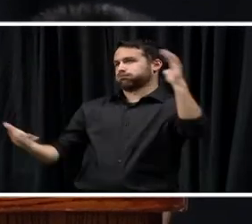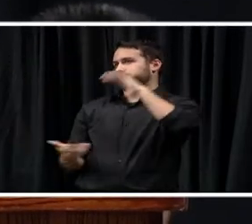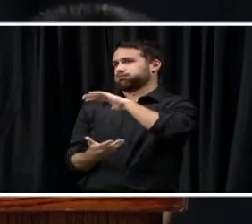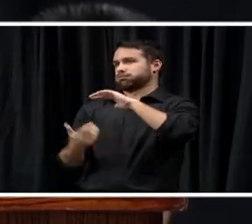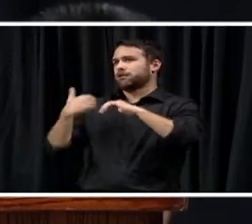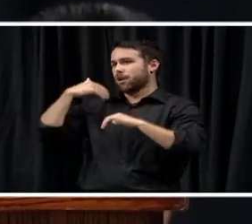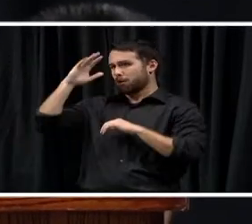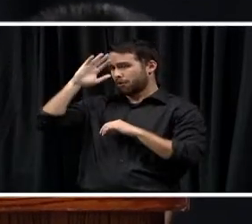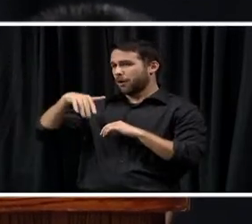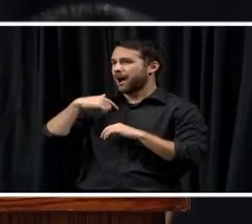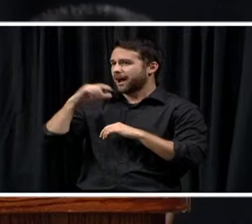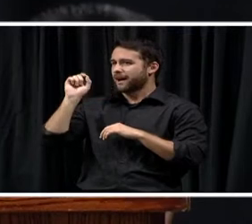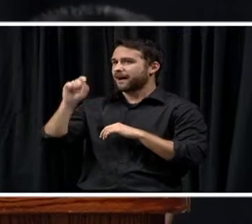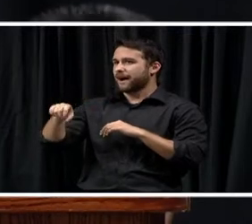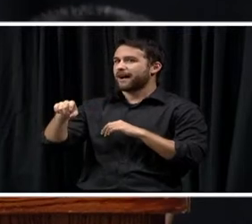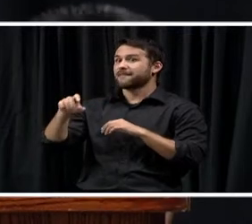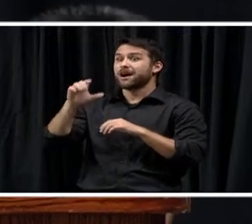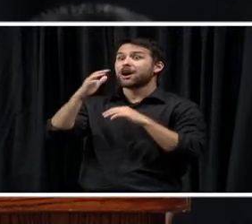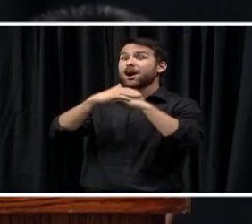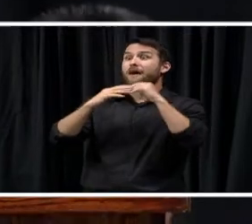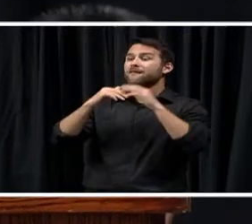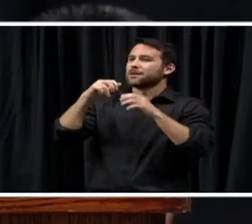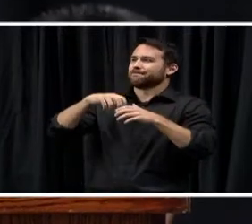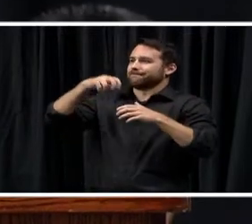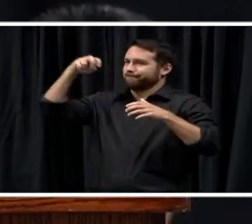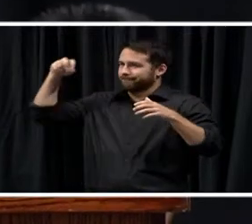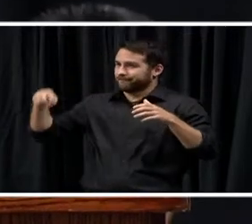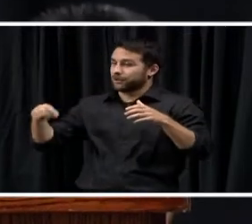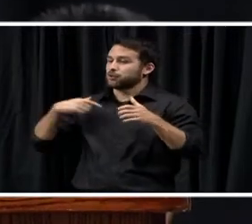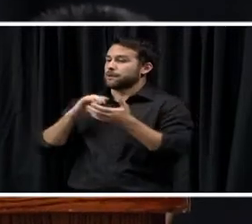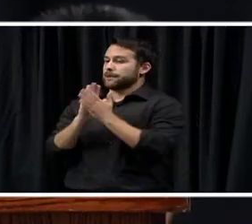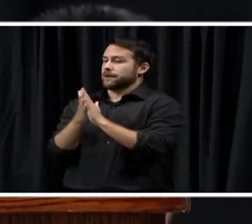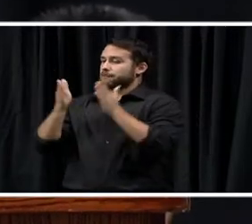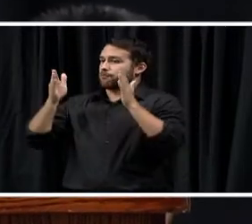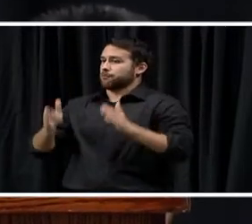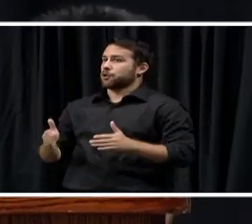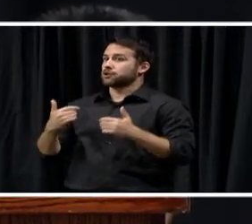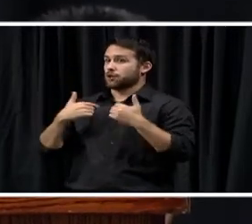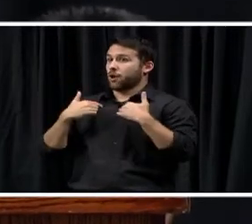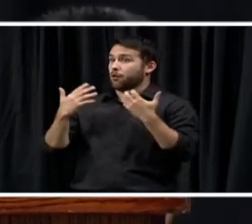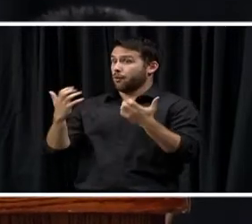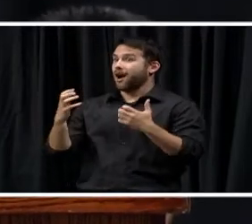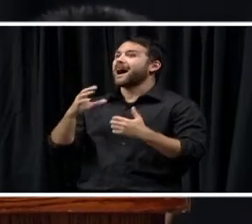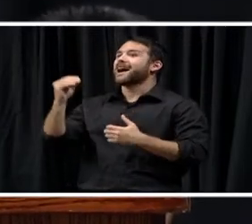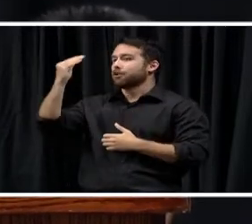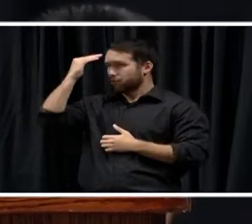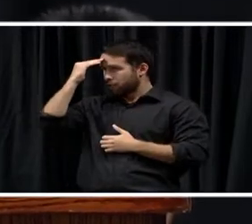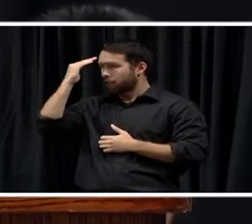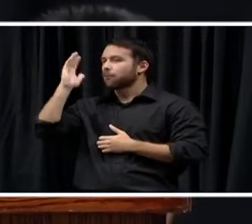start stepping outside my comfort zone so I could be the person I want to be, the person I know I can be.